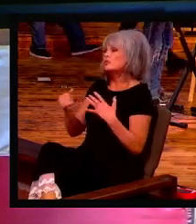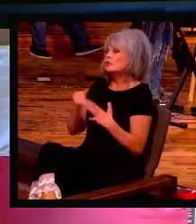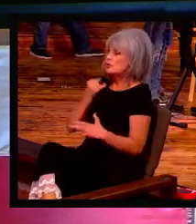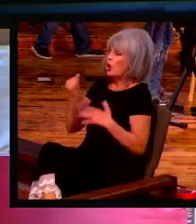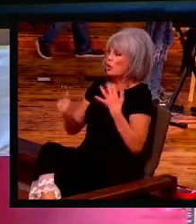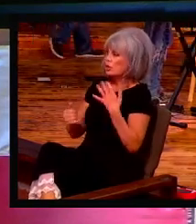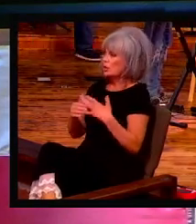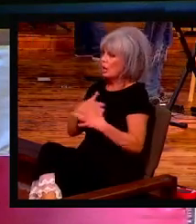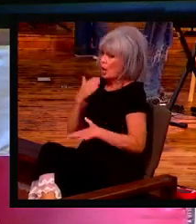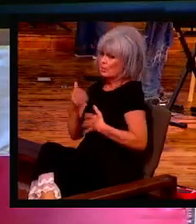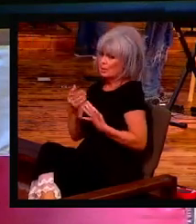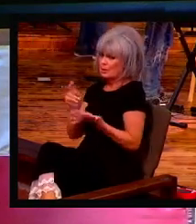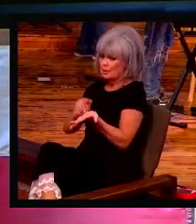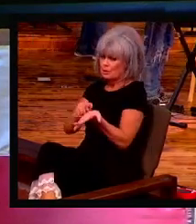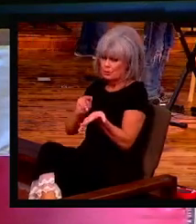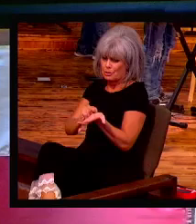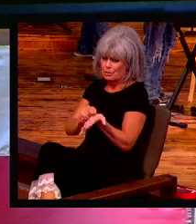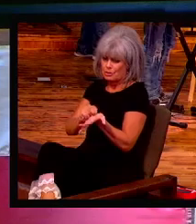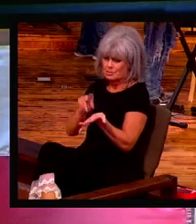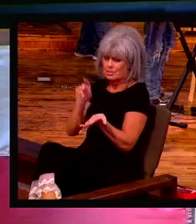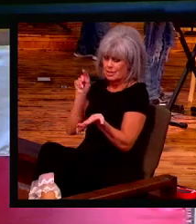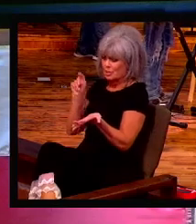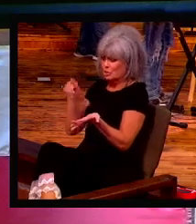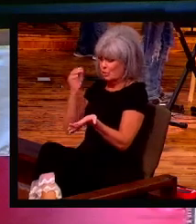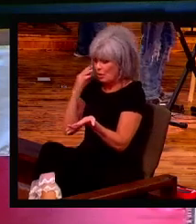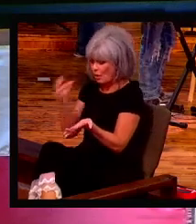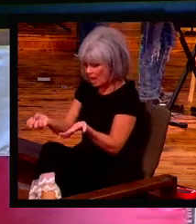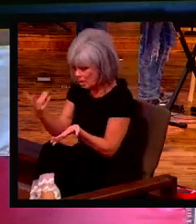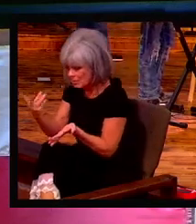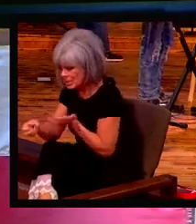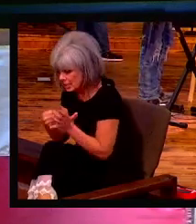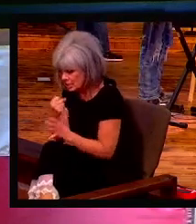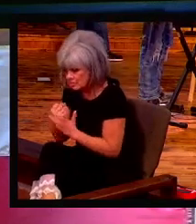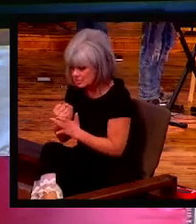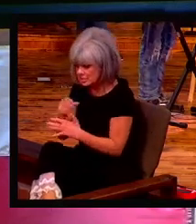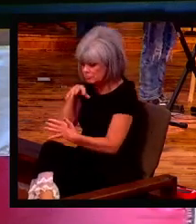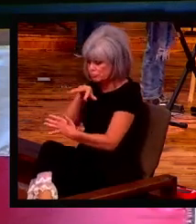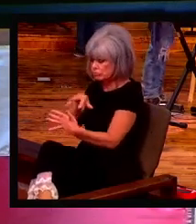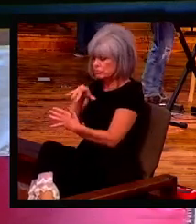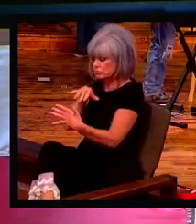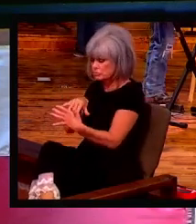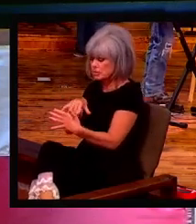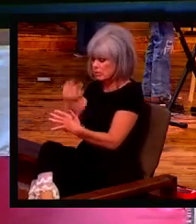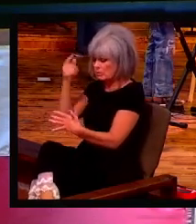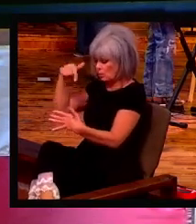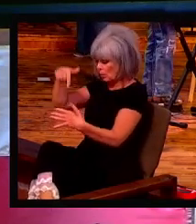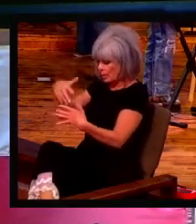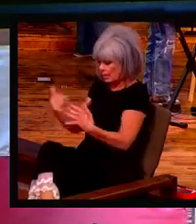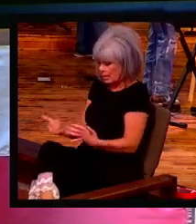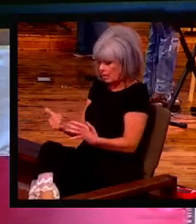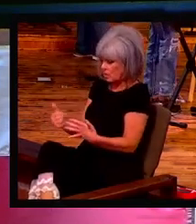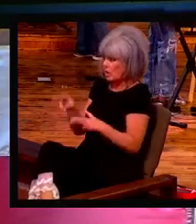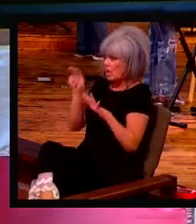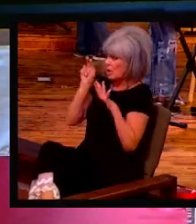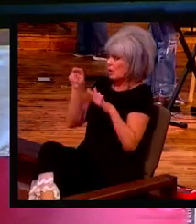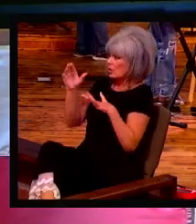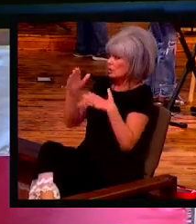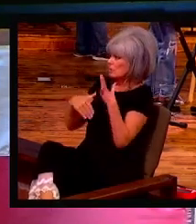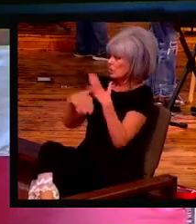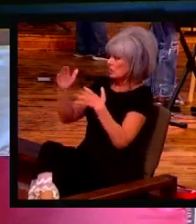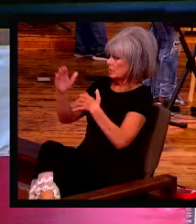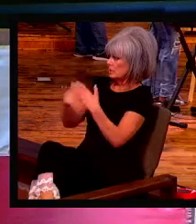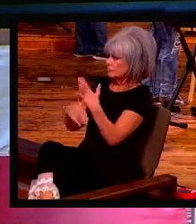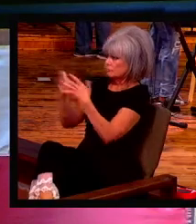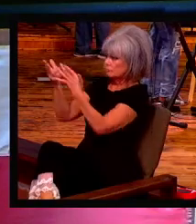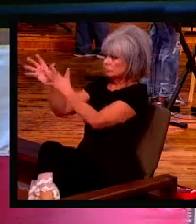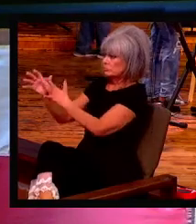Look at this nurse that just came in. Do you know how many years they spent studying just to be here for this moment? Look at this building that has been built